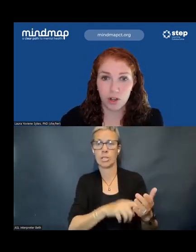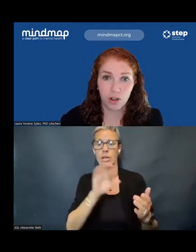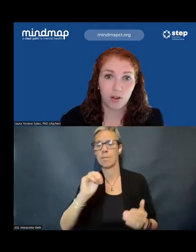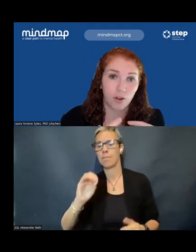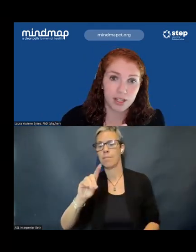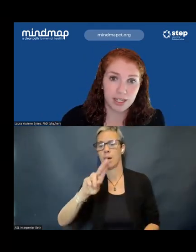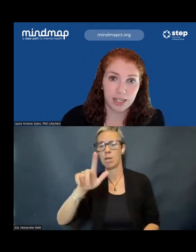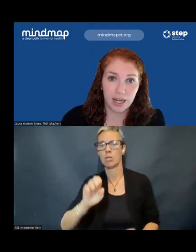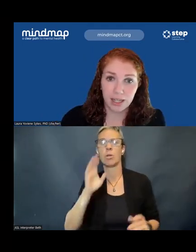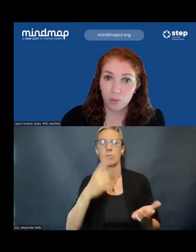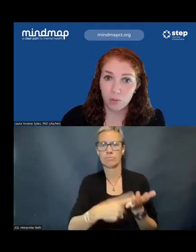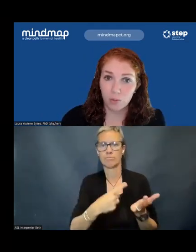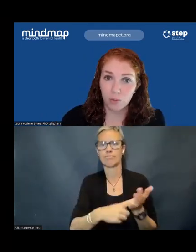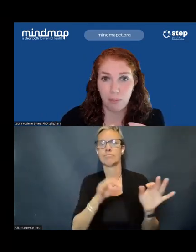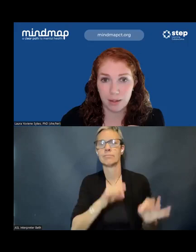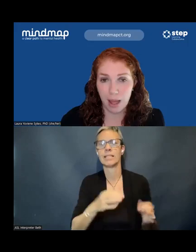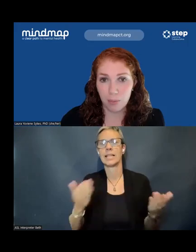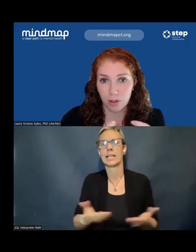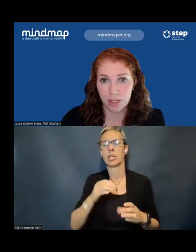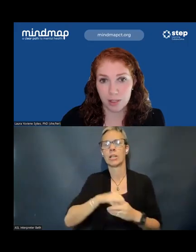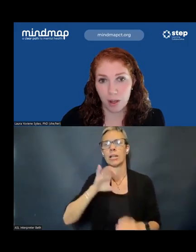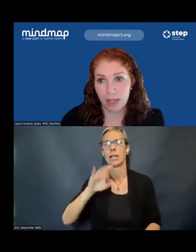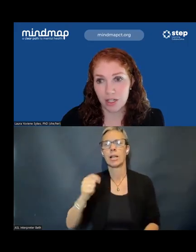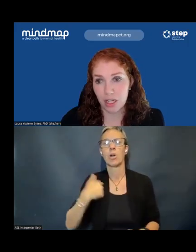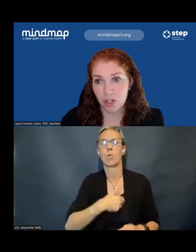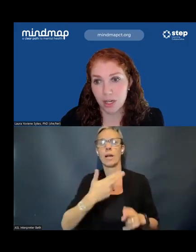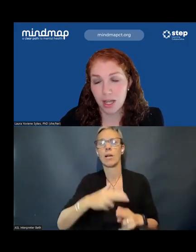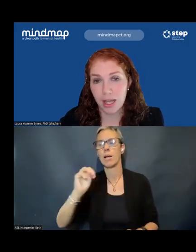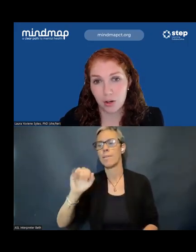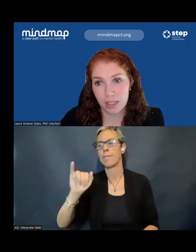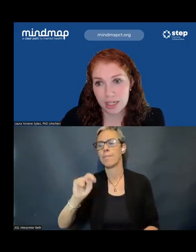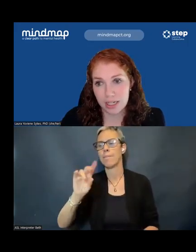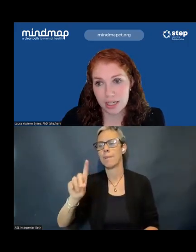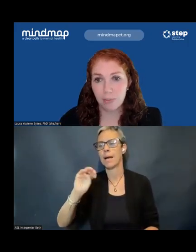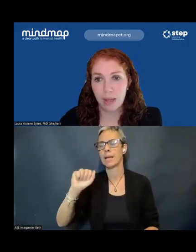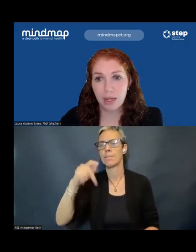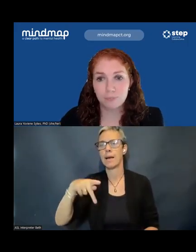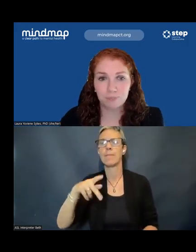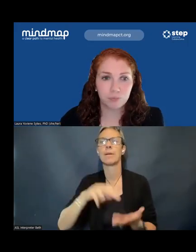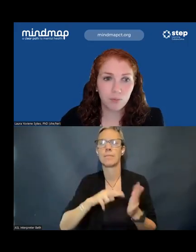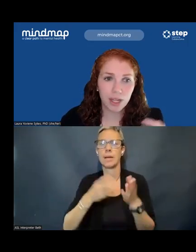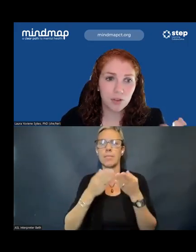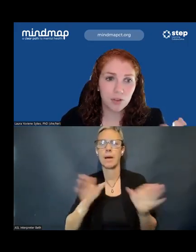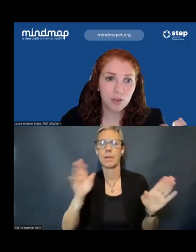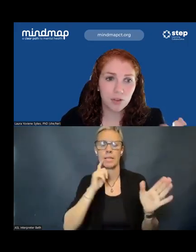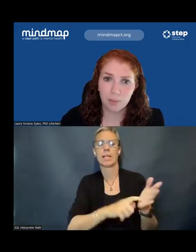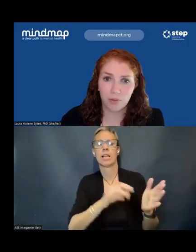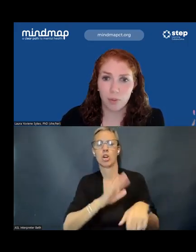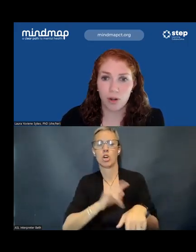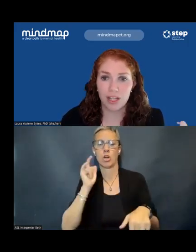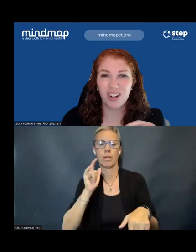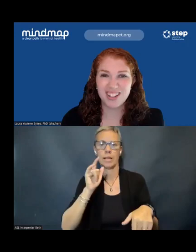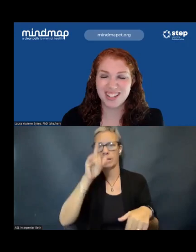which for us in Connecticut, we call that Mind Map, or it's a public education and early detection campaign. And through this type